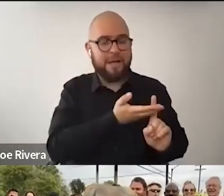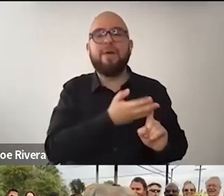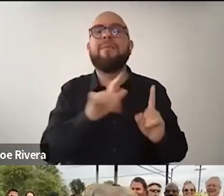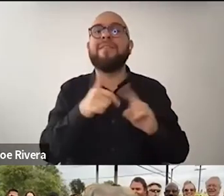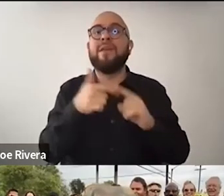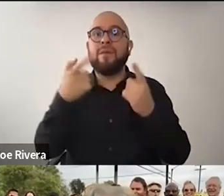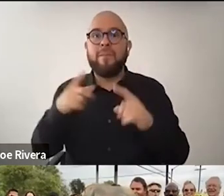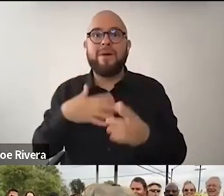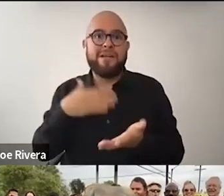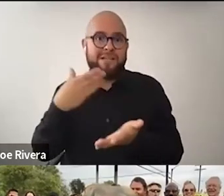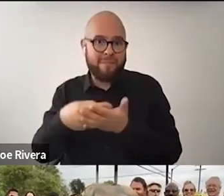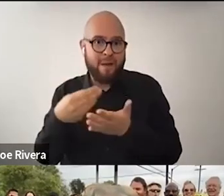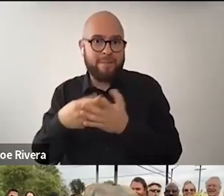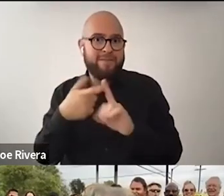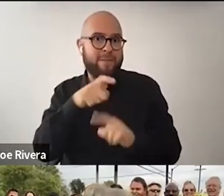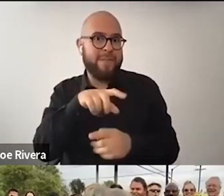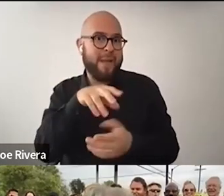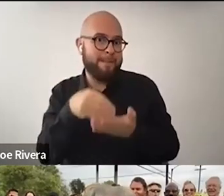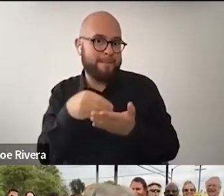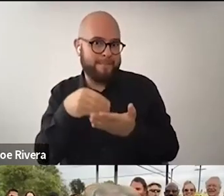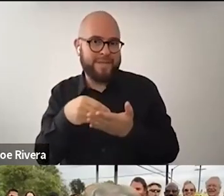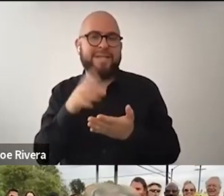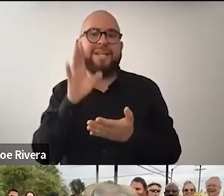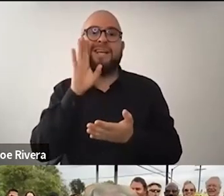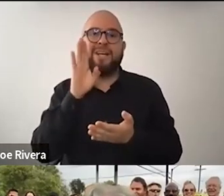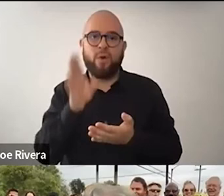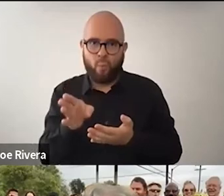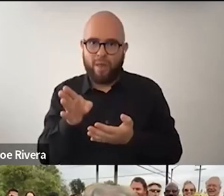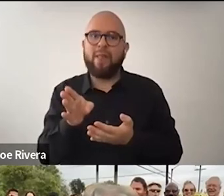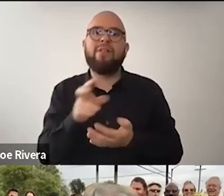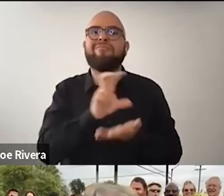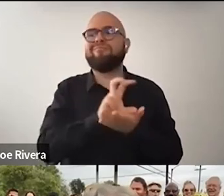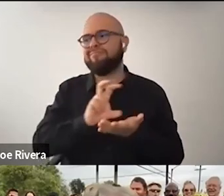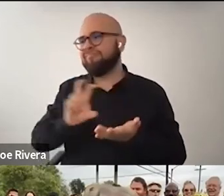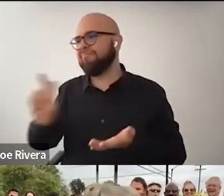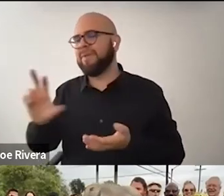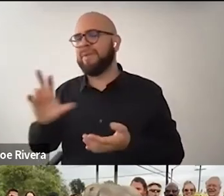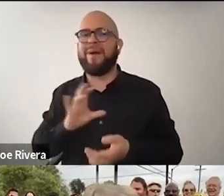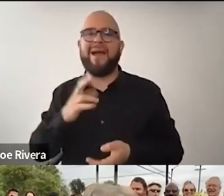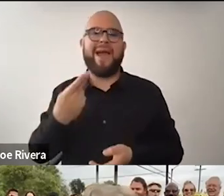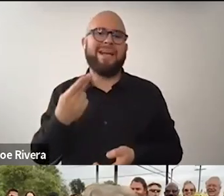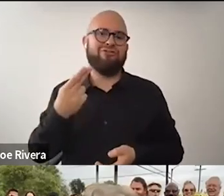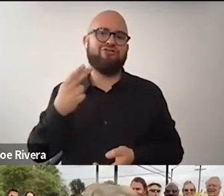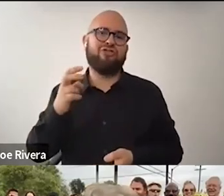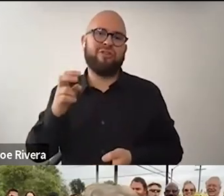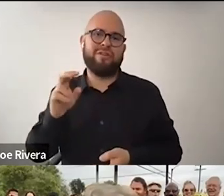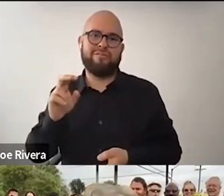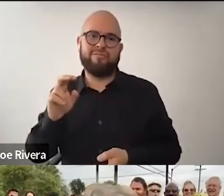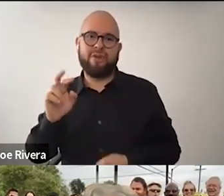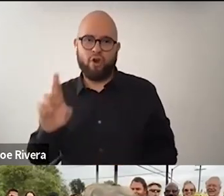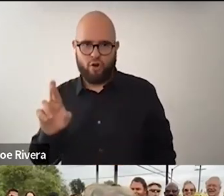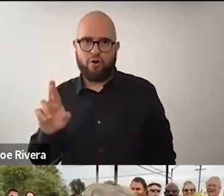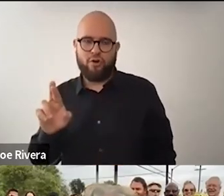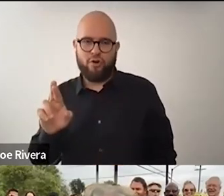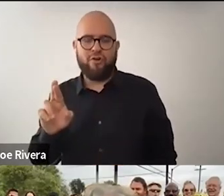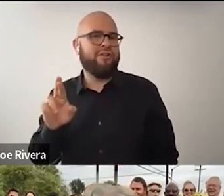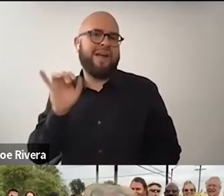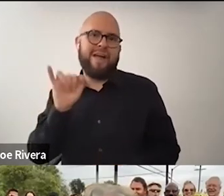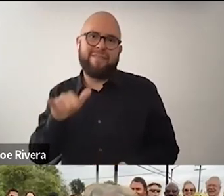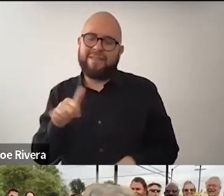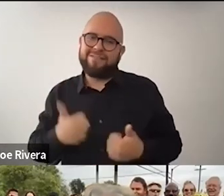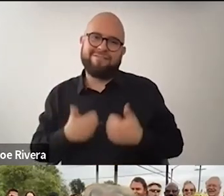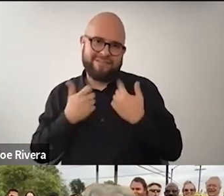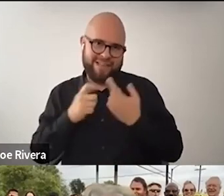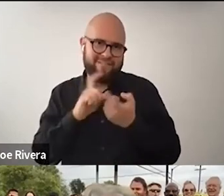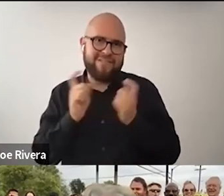that monies will go towards my H&R, which is life-changing. And we're talking